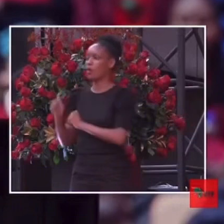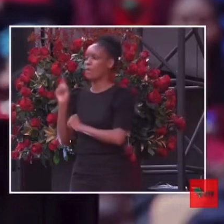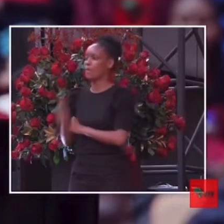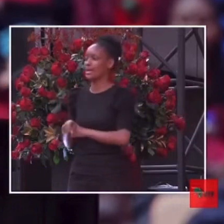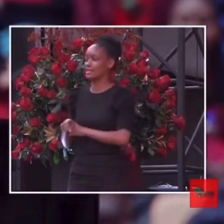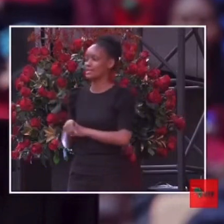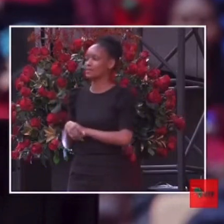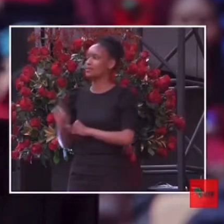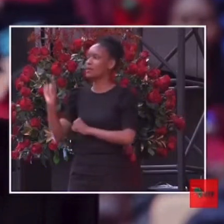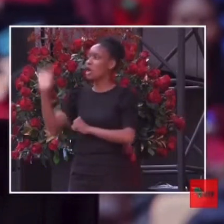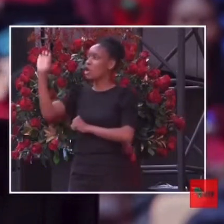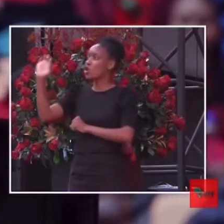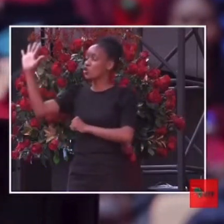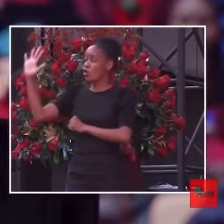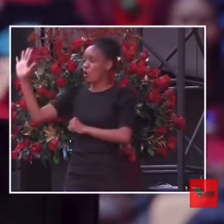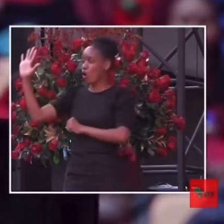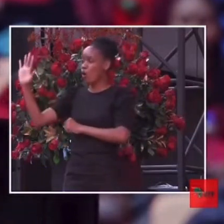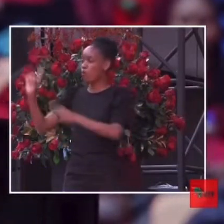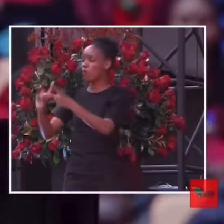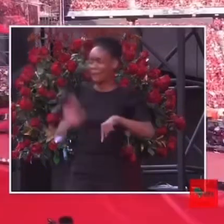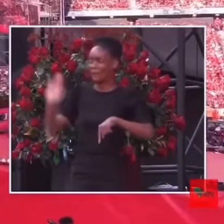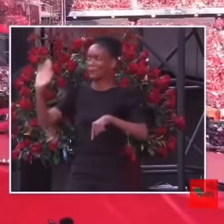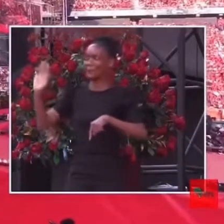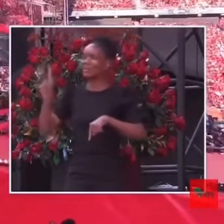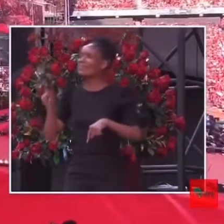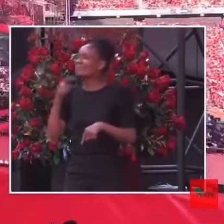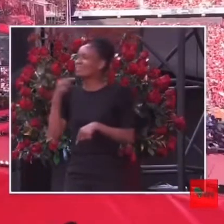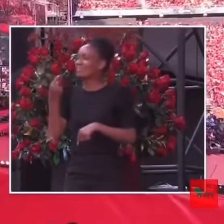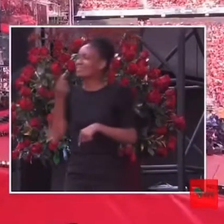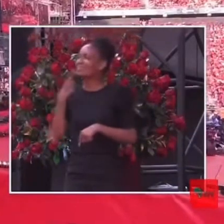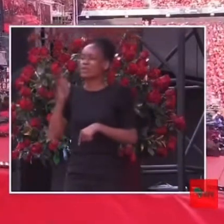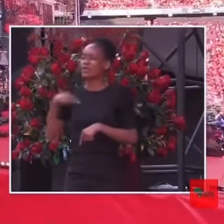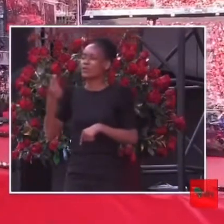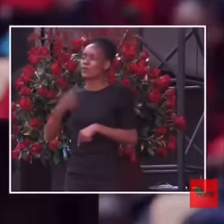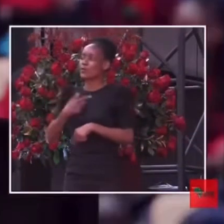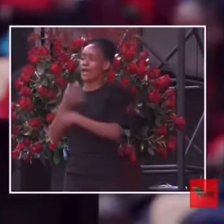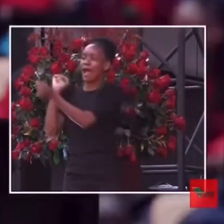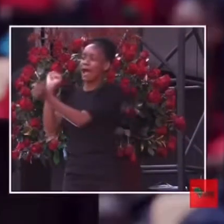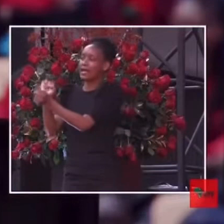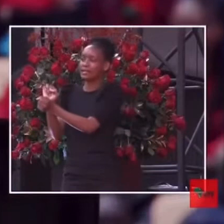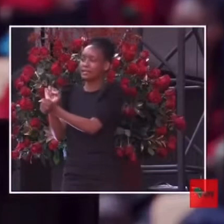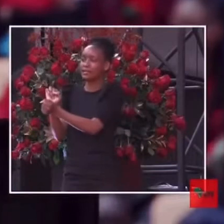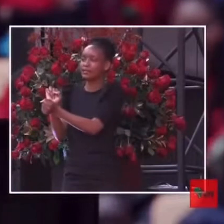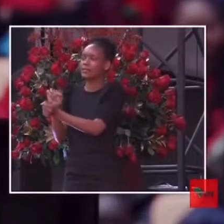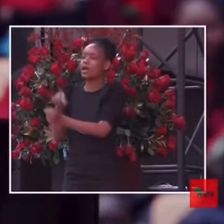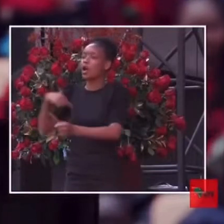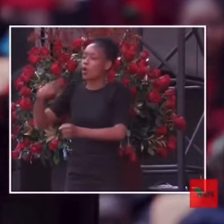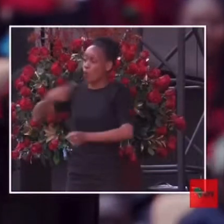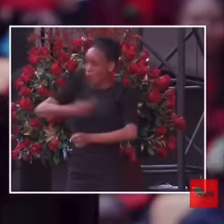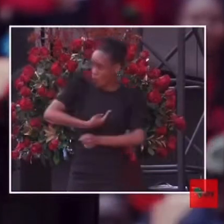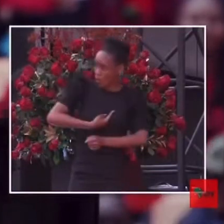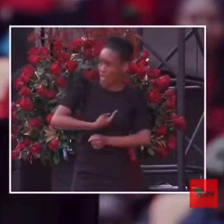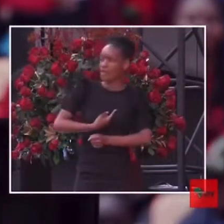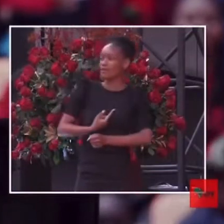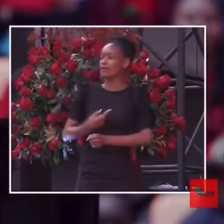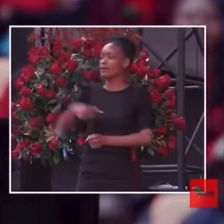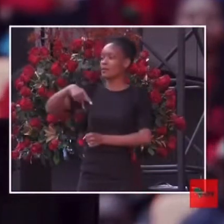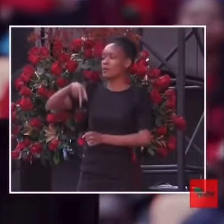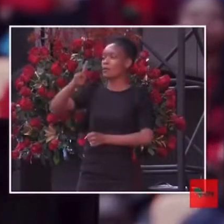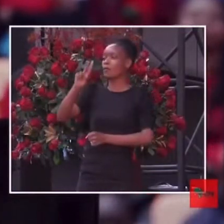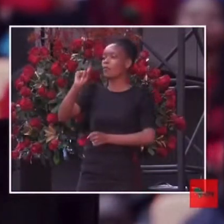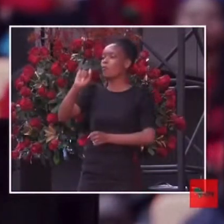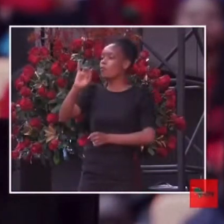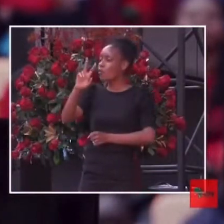We are with President Putin, and we are Putin, and Putin is us, and we